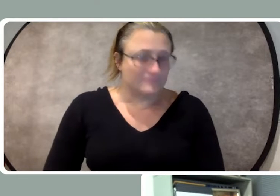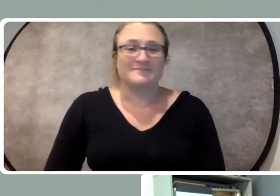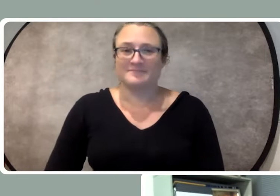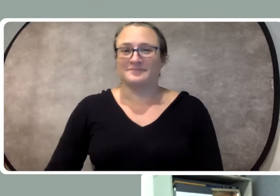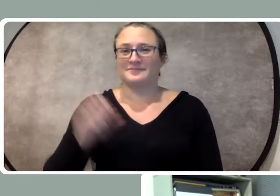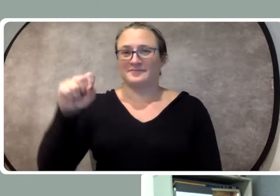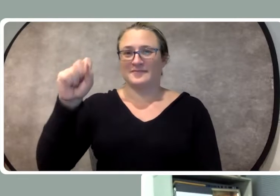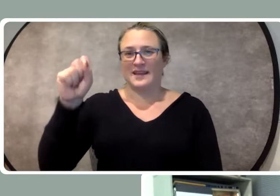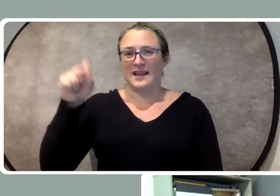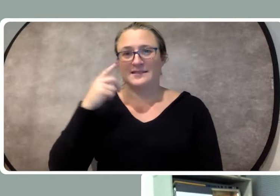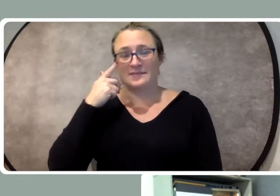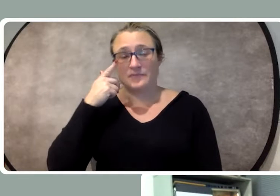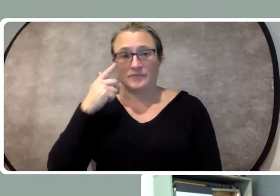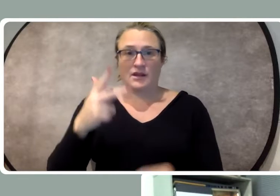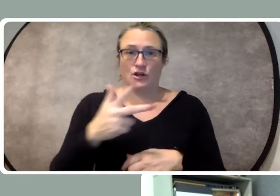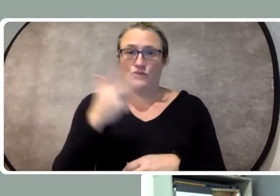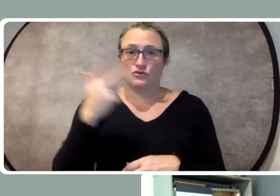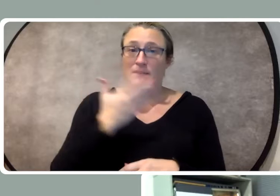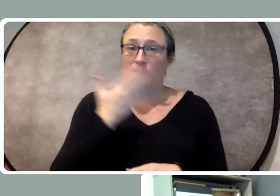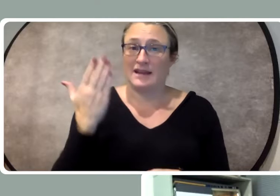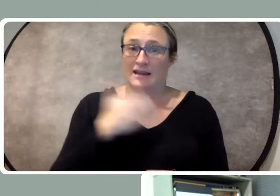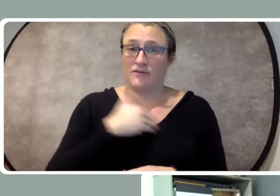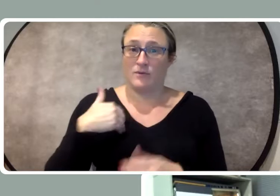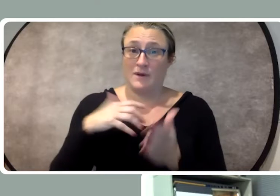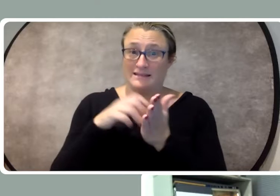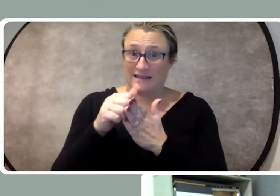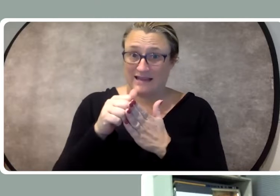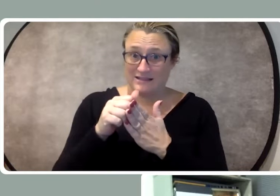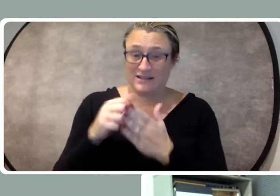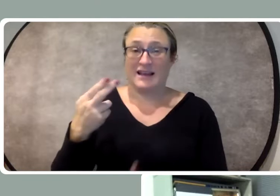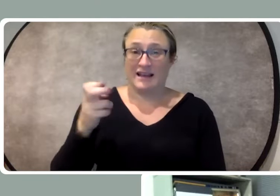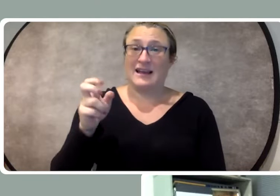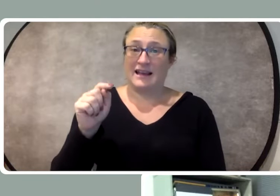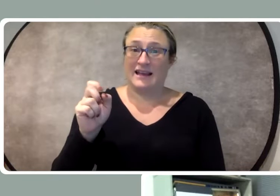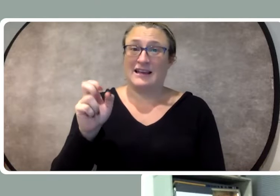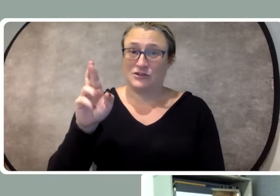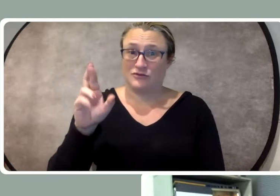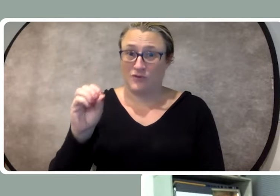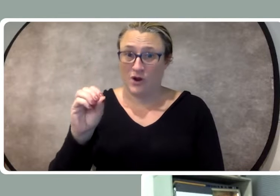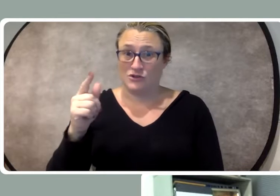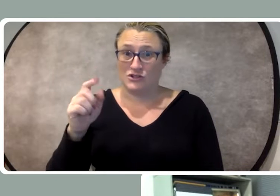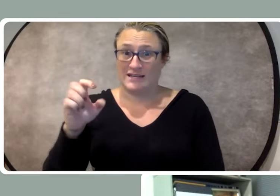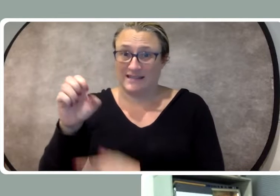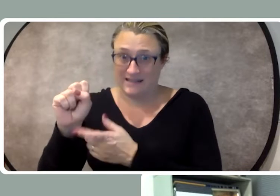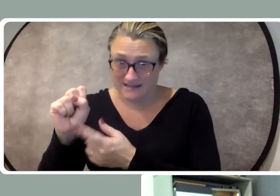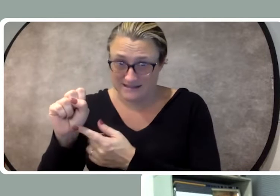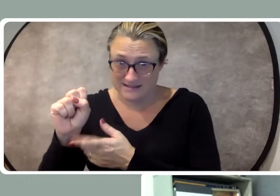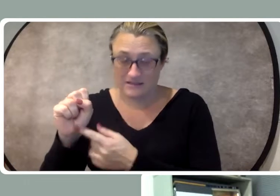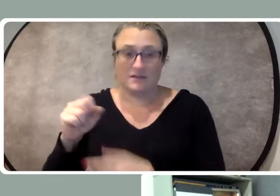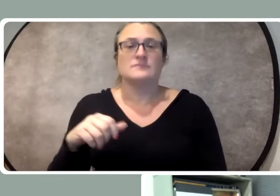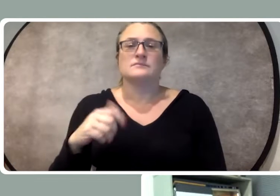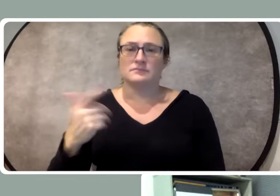Yes, absolutely. Triple negative breast cancer is extremely heterogeneous. I mean, in the clinic, we